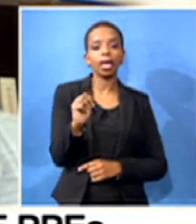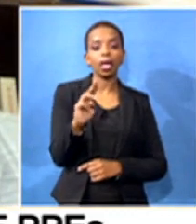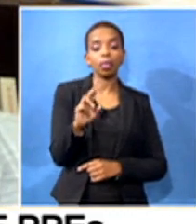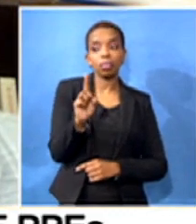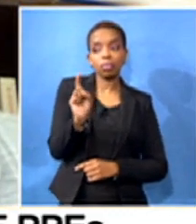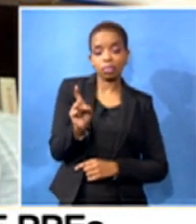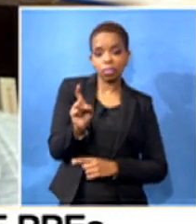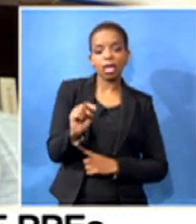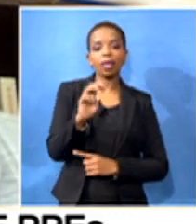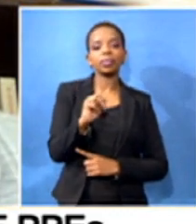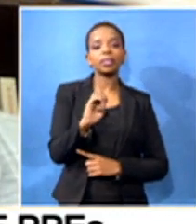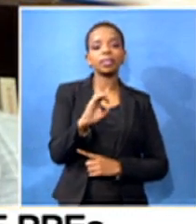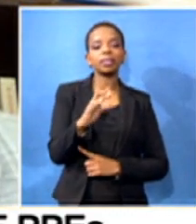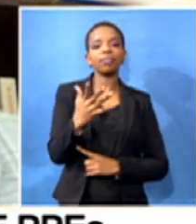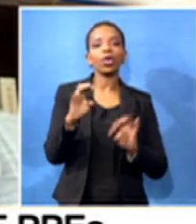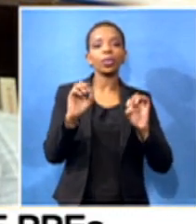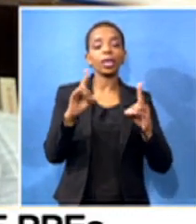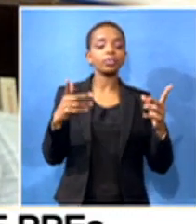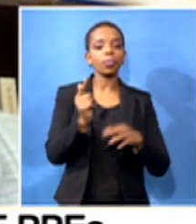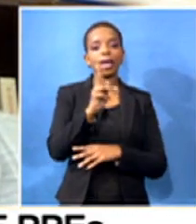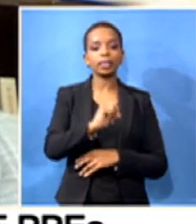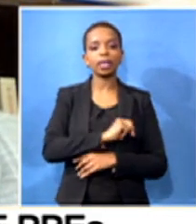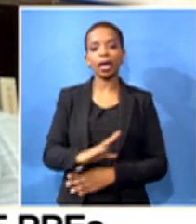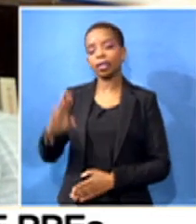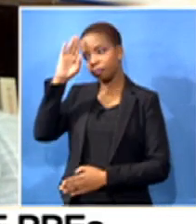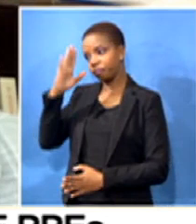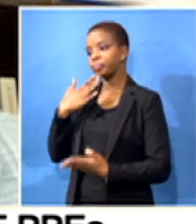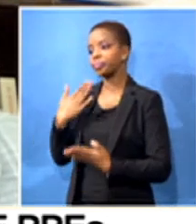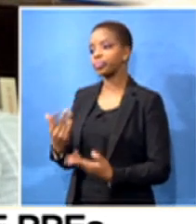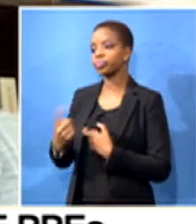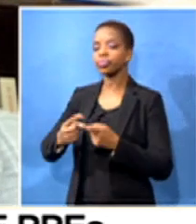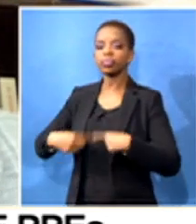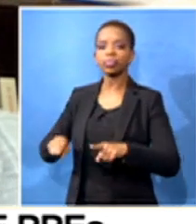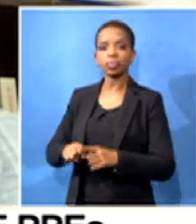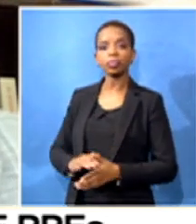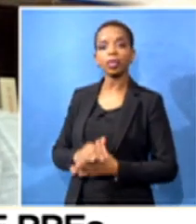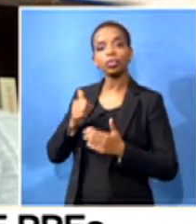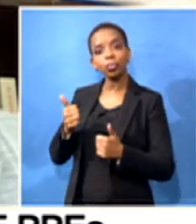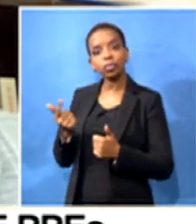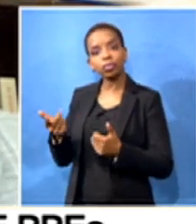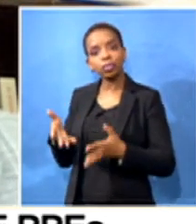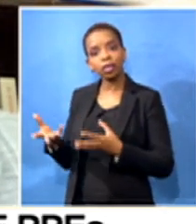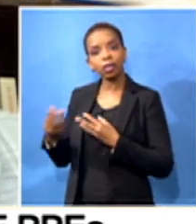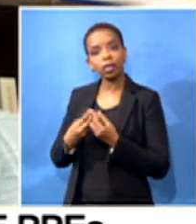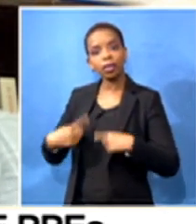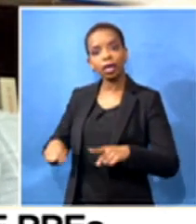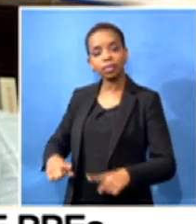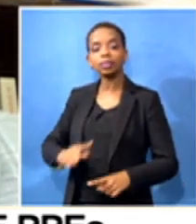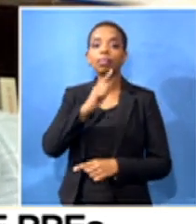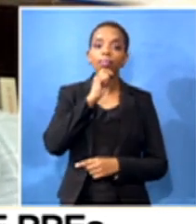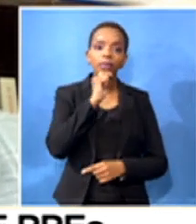the KwaZulu-Natal province. MEC, thanks for joining us. Good to have you on the program. Good morning and good morning to the